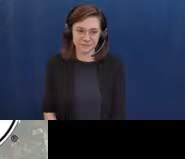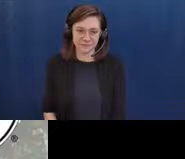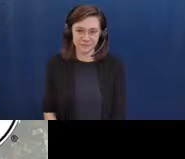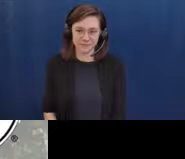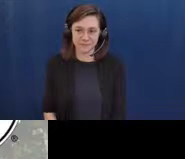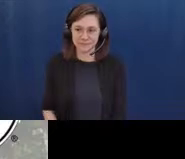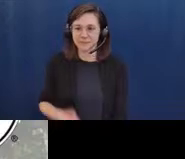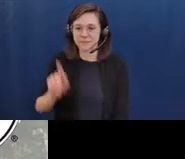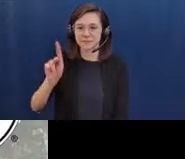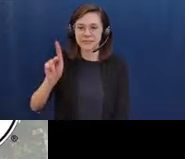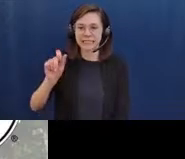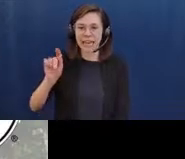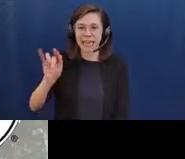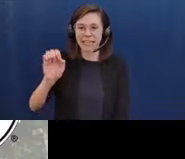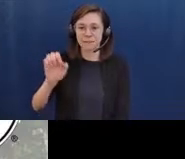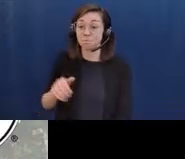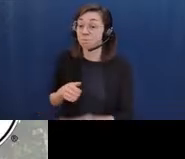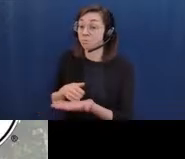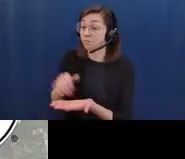Francis, you are